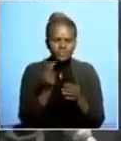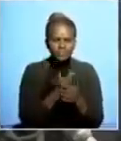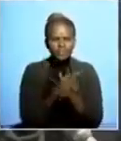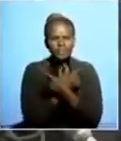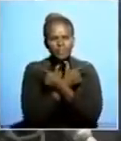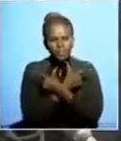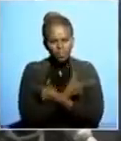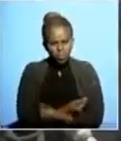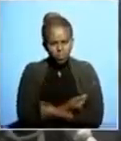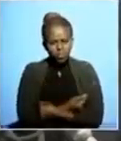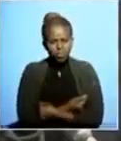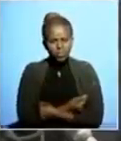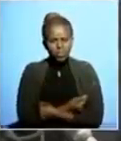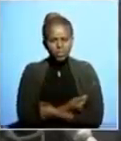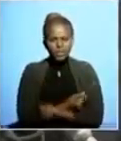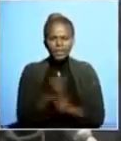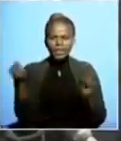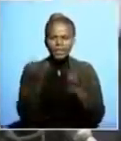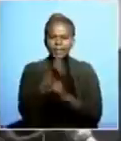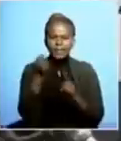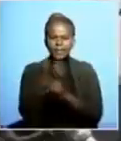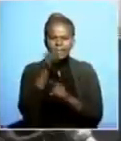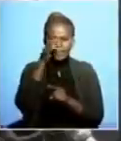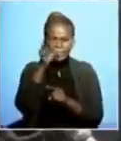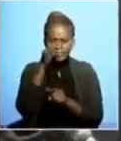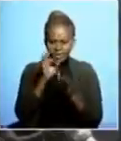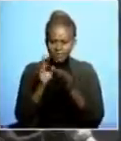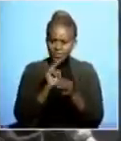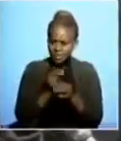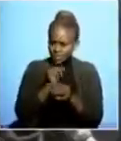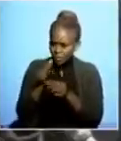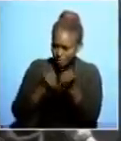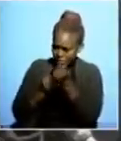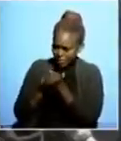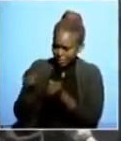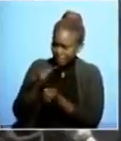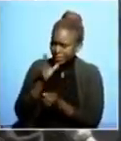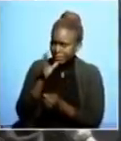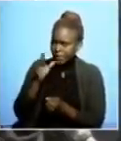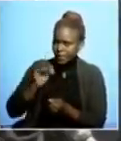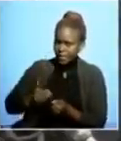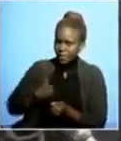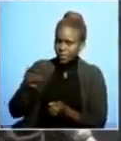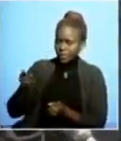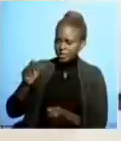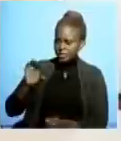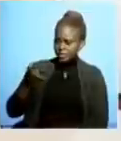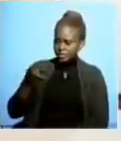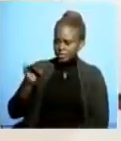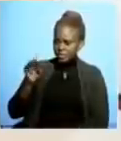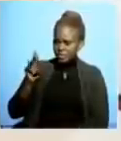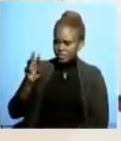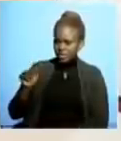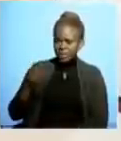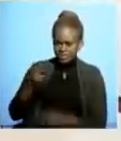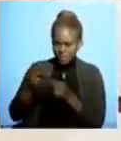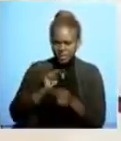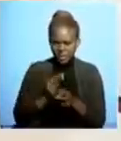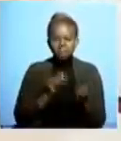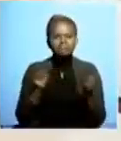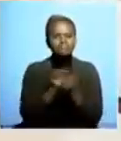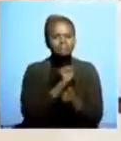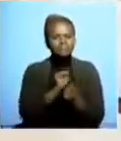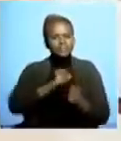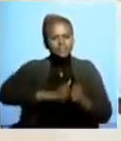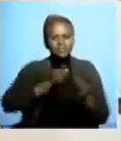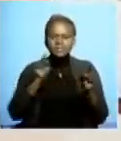fight against corruption, if we don't support Madam Mary Chirwa here, we are damaging ourselves and the economy